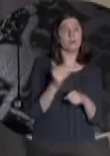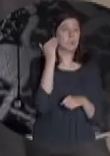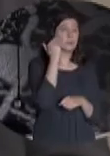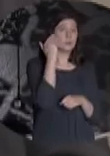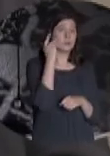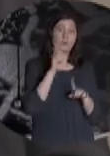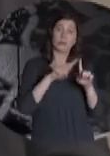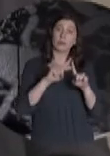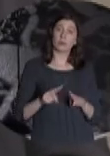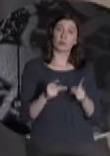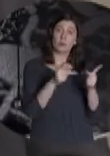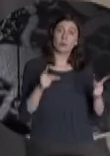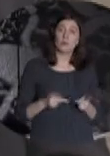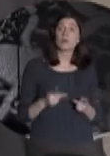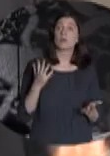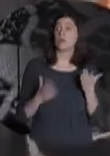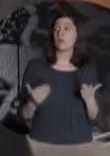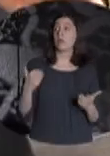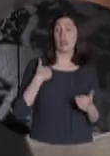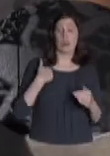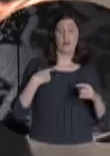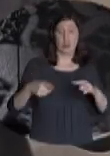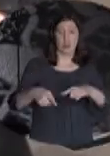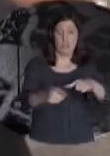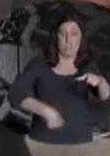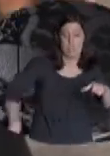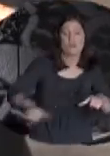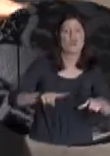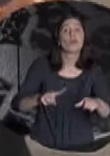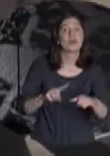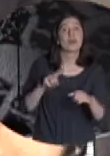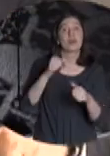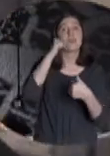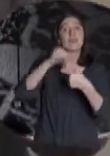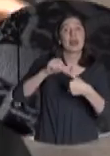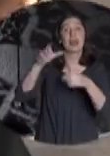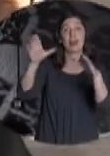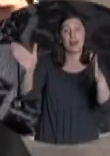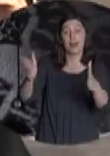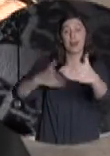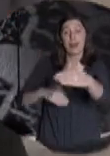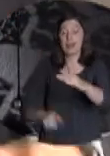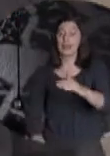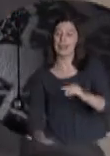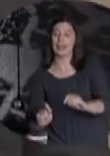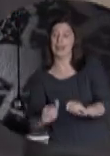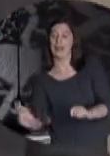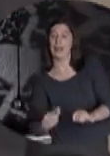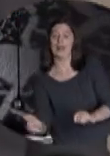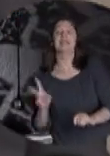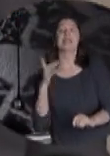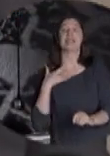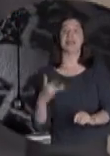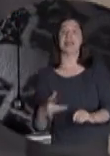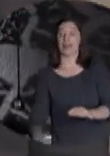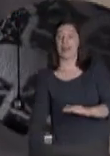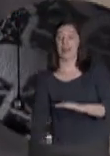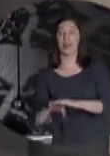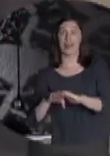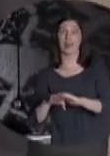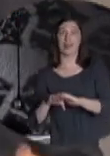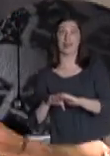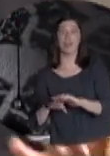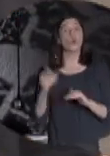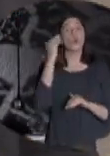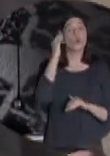places where people may have a marker on their mailbox that they mark that when it floods, it usually gets up to this level or things like that. So